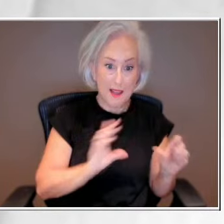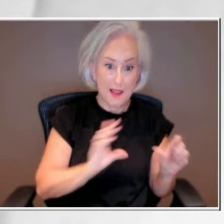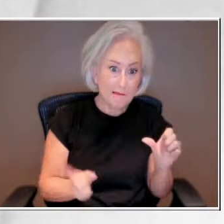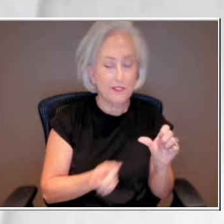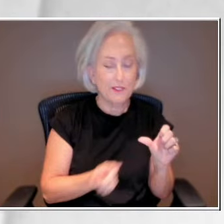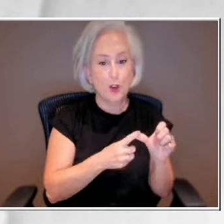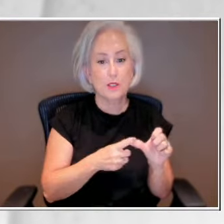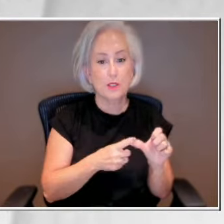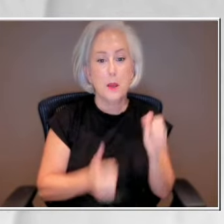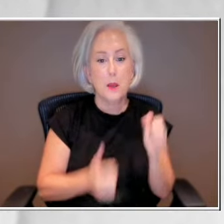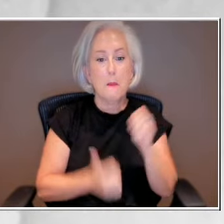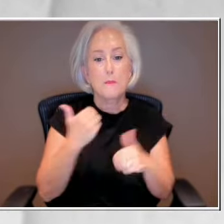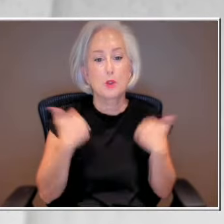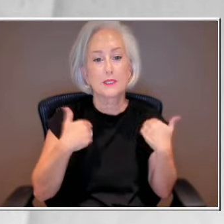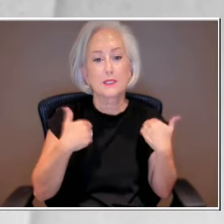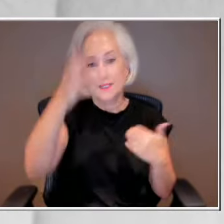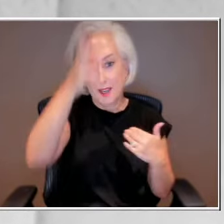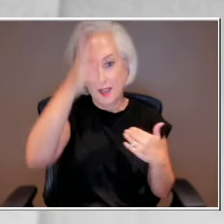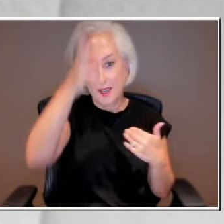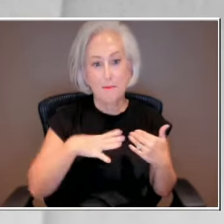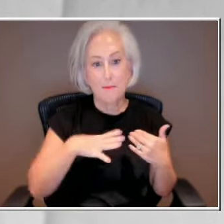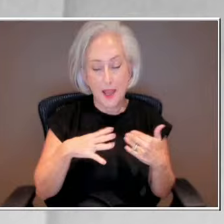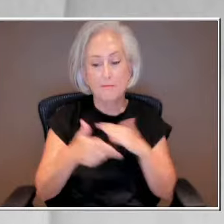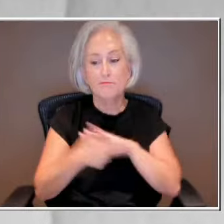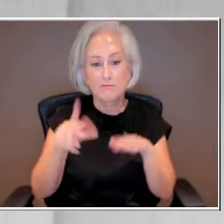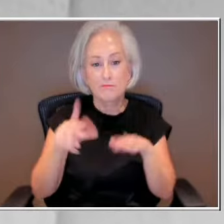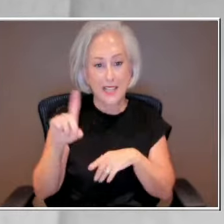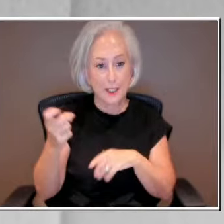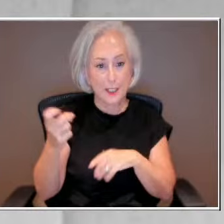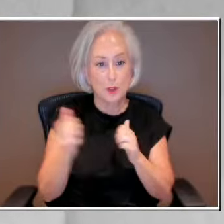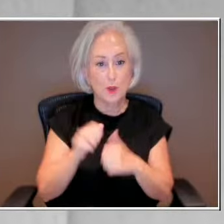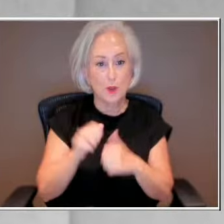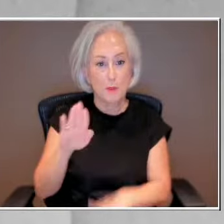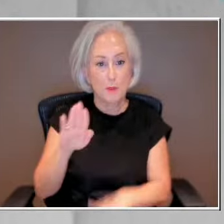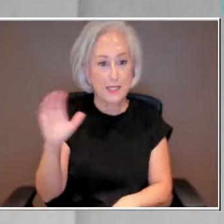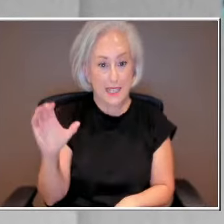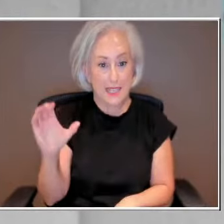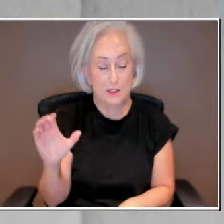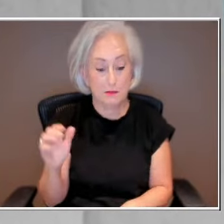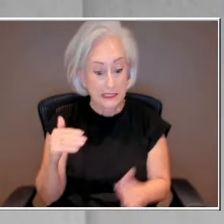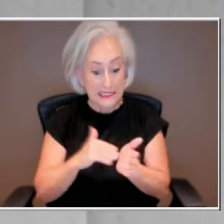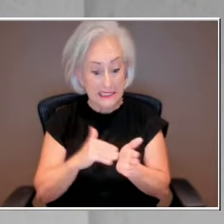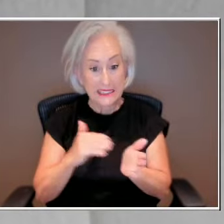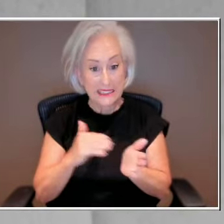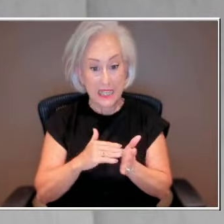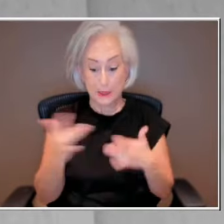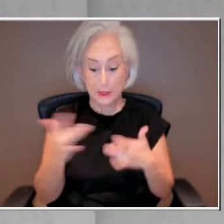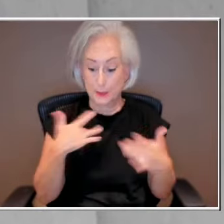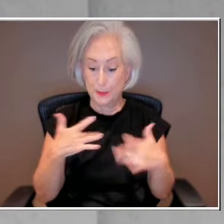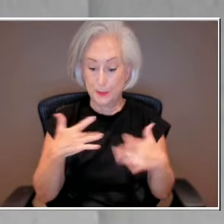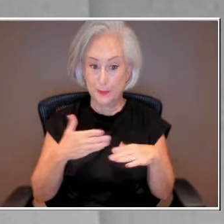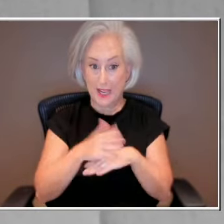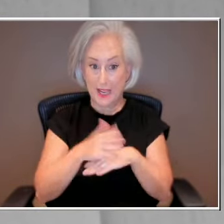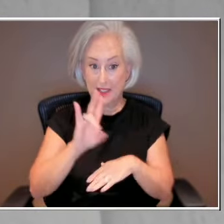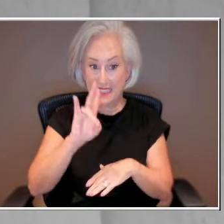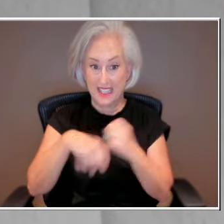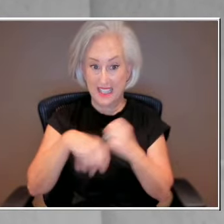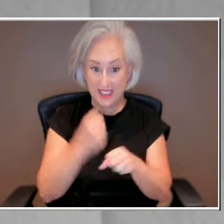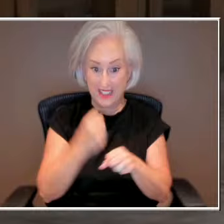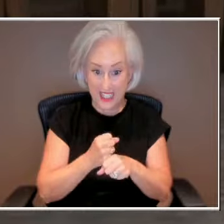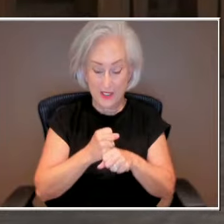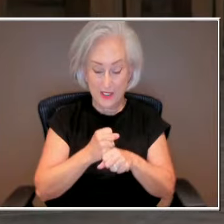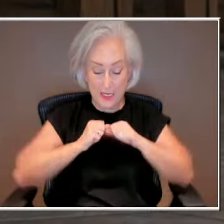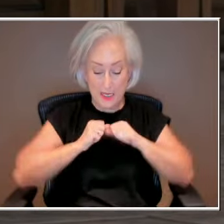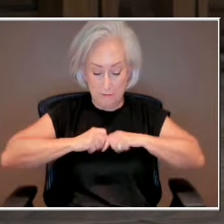ever diagnosed with breast cancer, and doctors feared after 7 years the cancer had likely spread throughout his